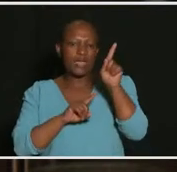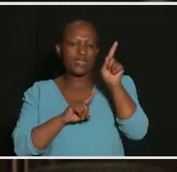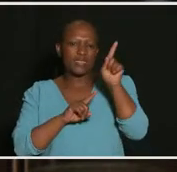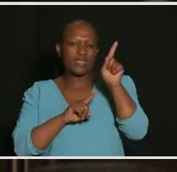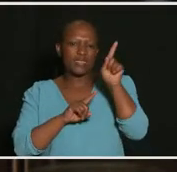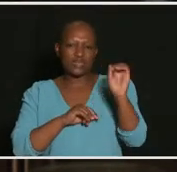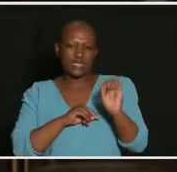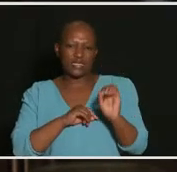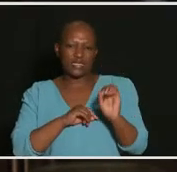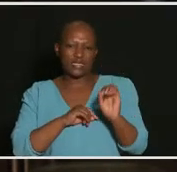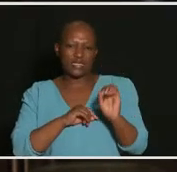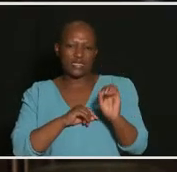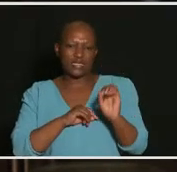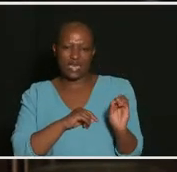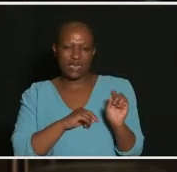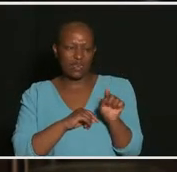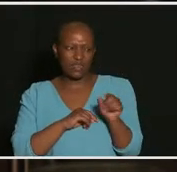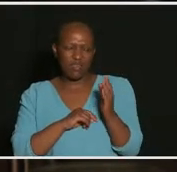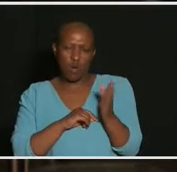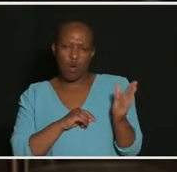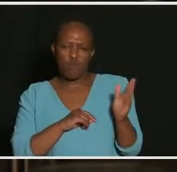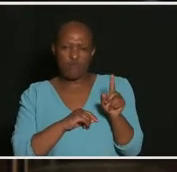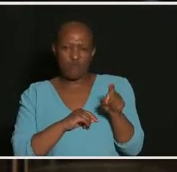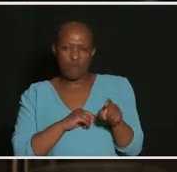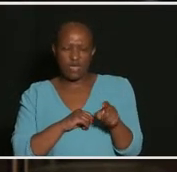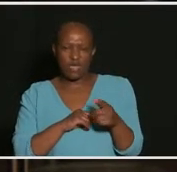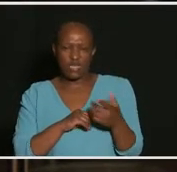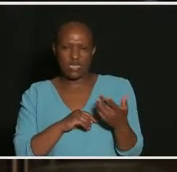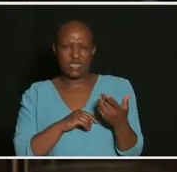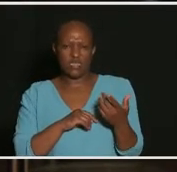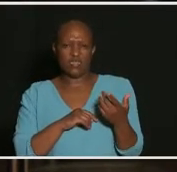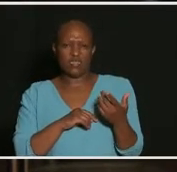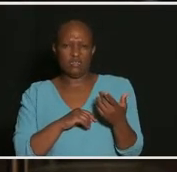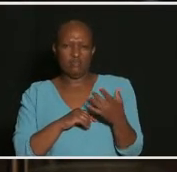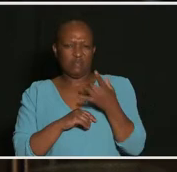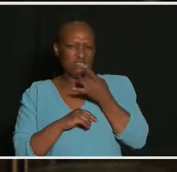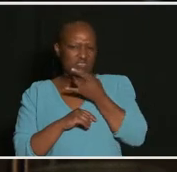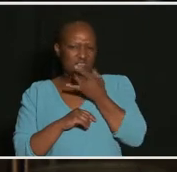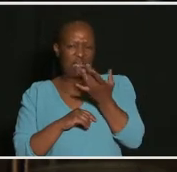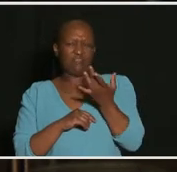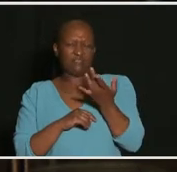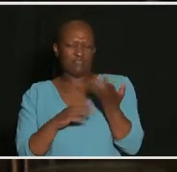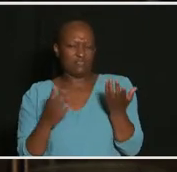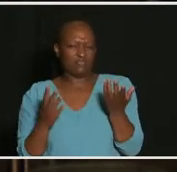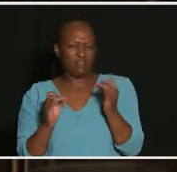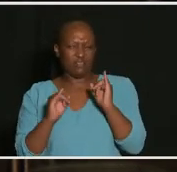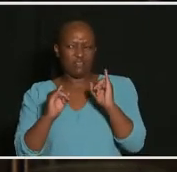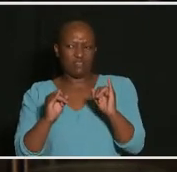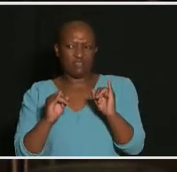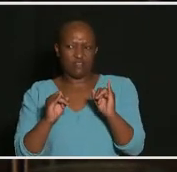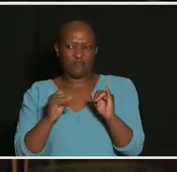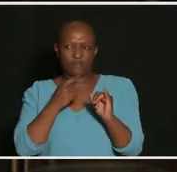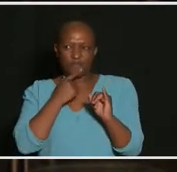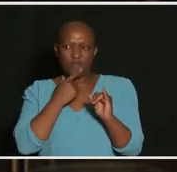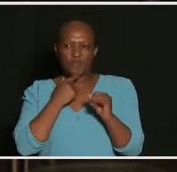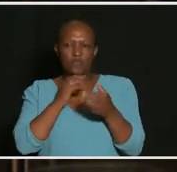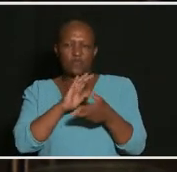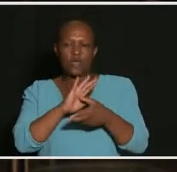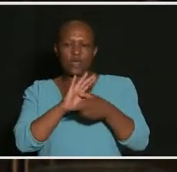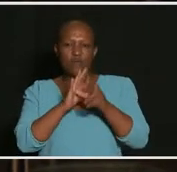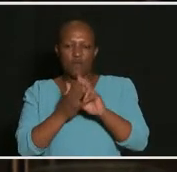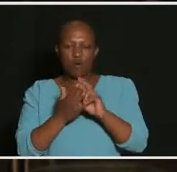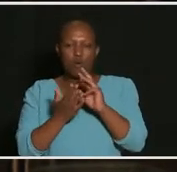which is a 30 percent in actual effect is an intelligence it's an insultural intelligence so that review on the